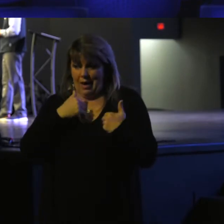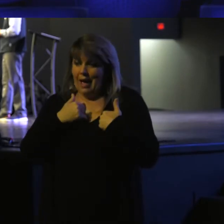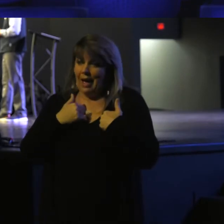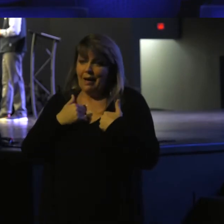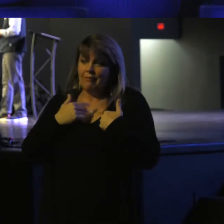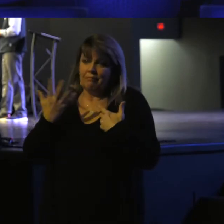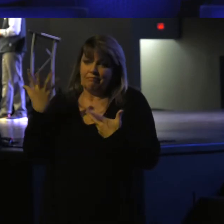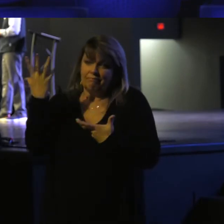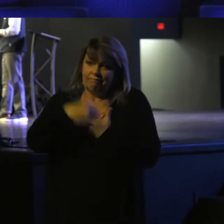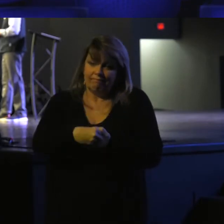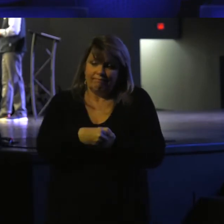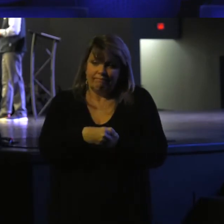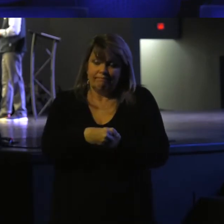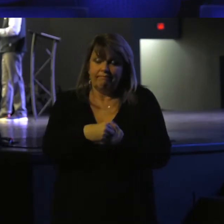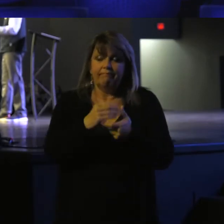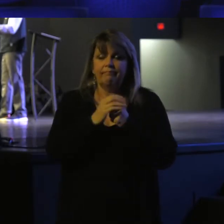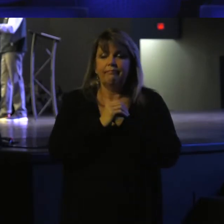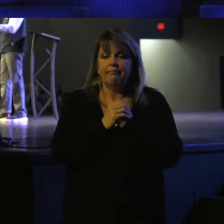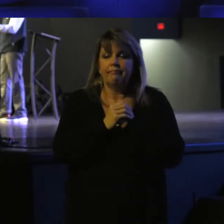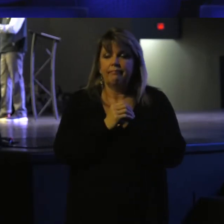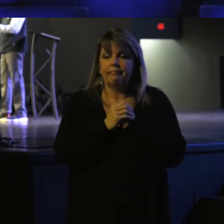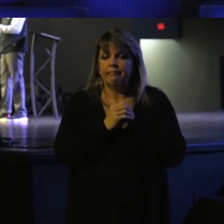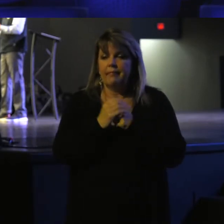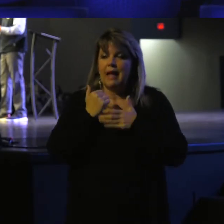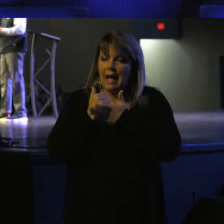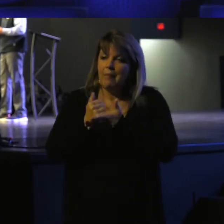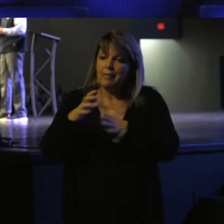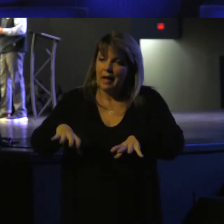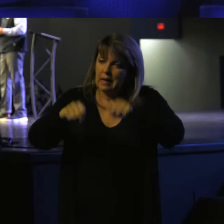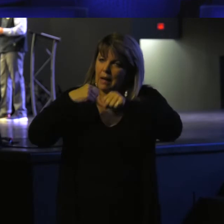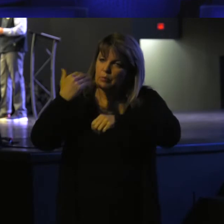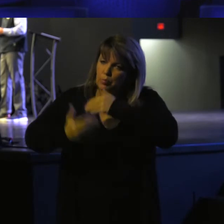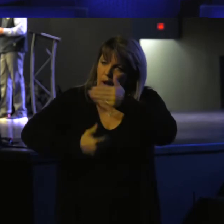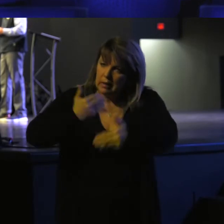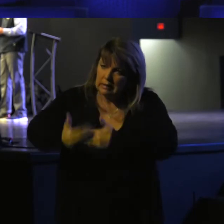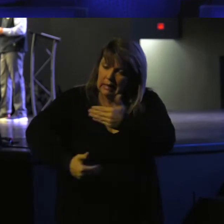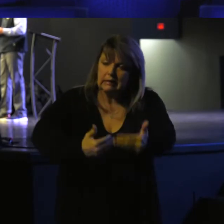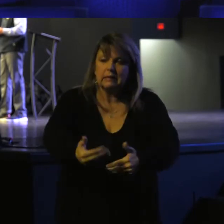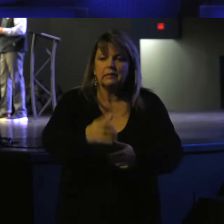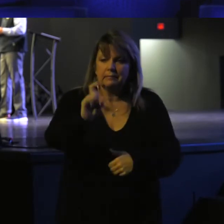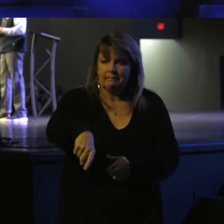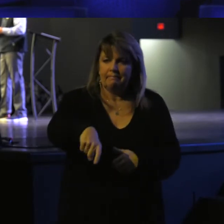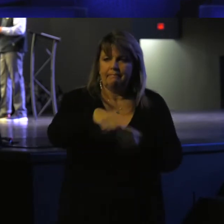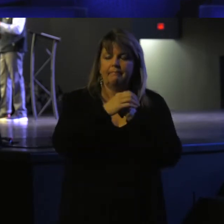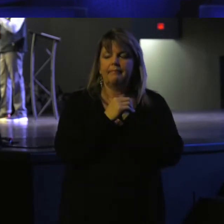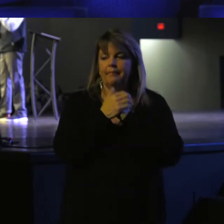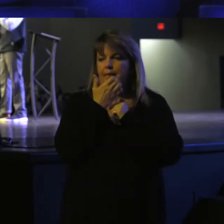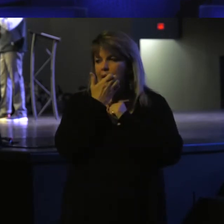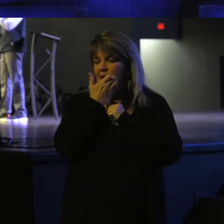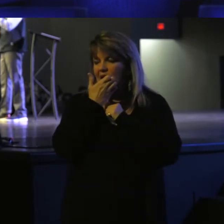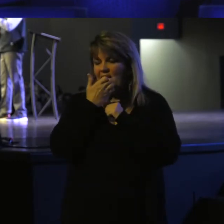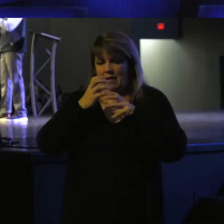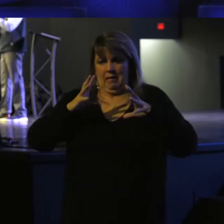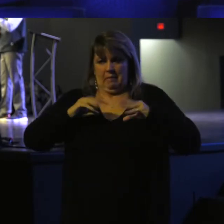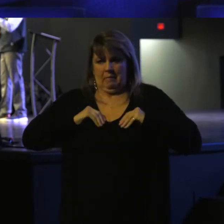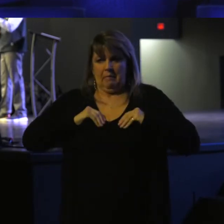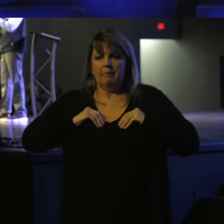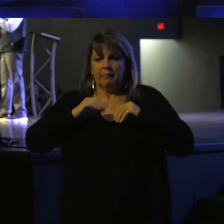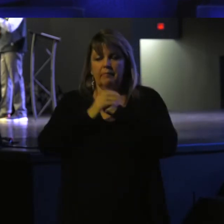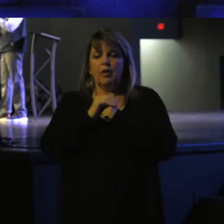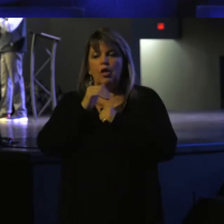play in helping that adoption process along by taking the good